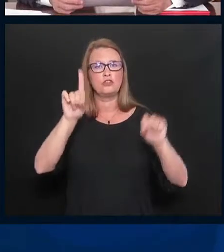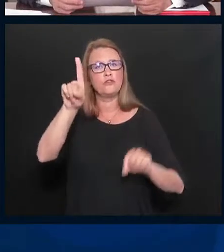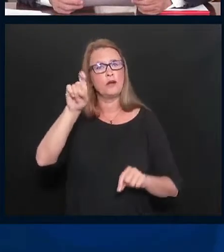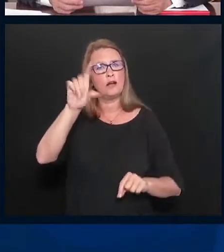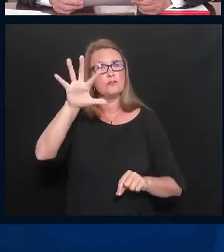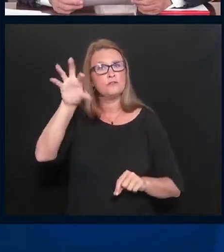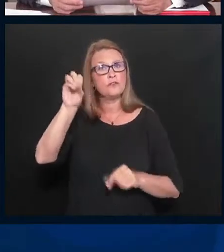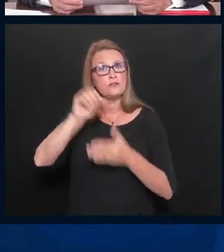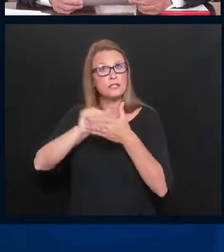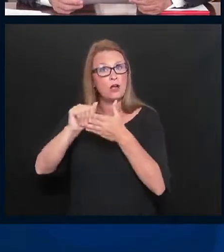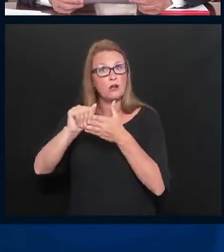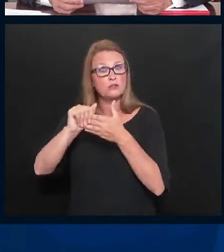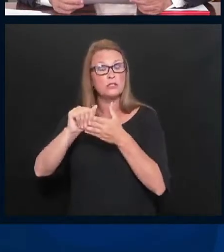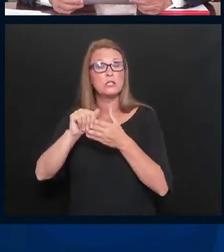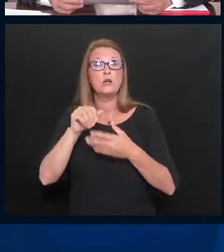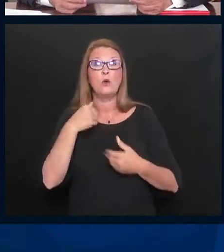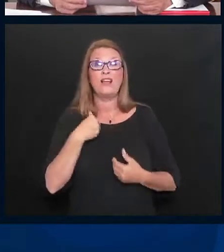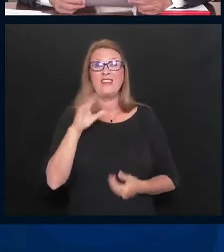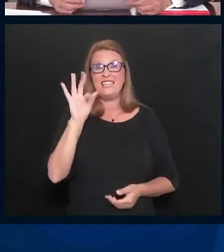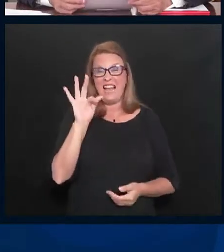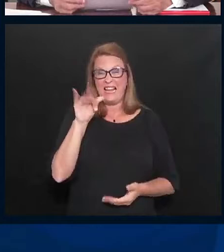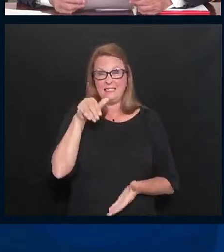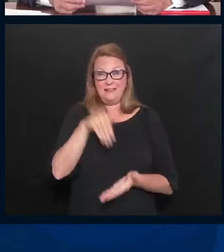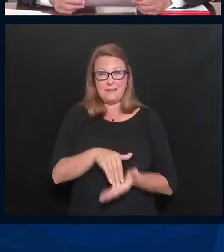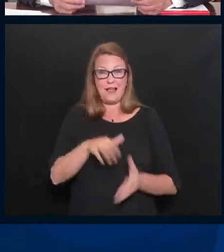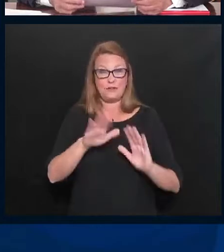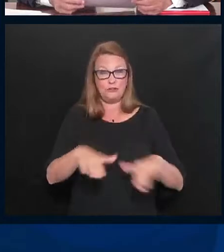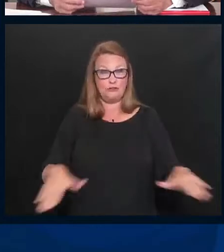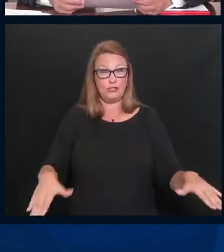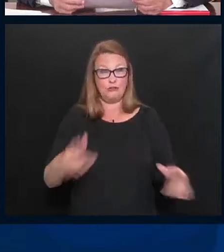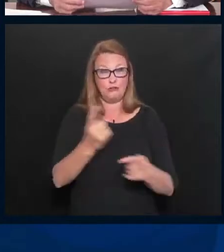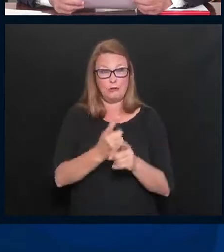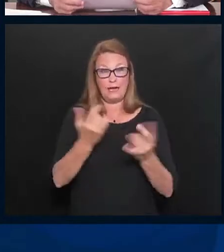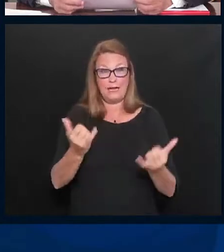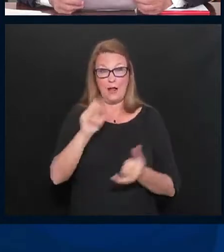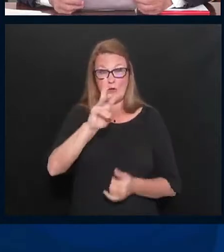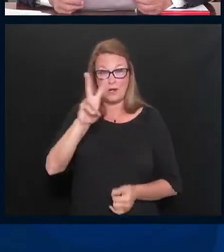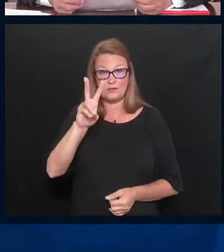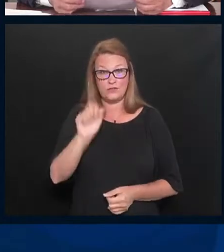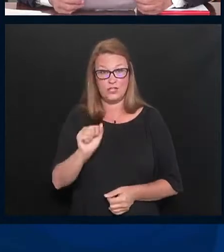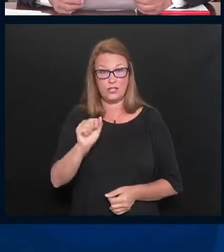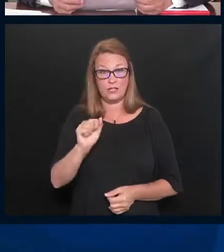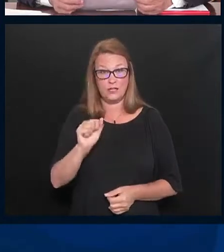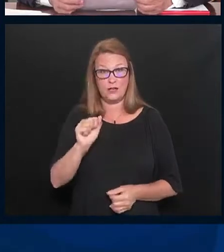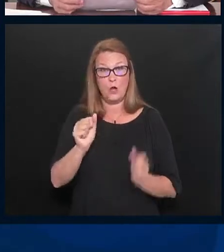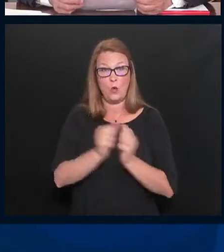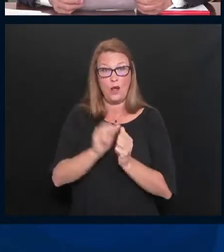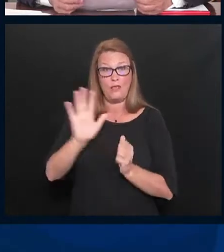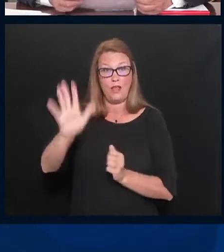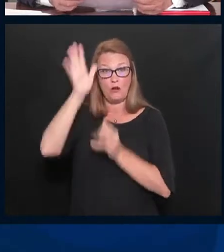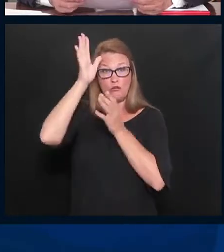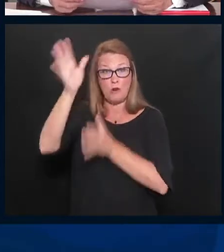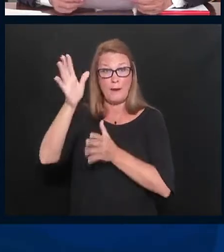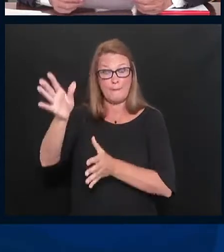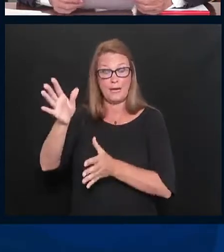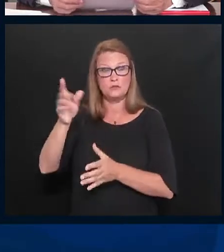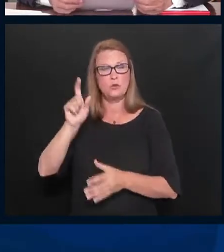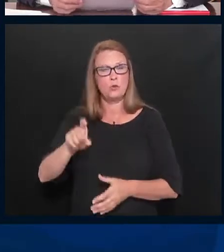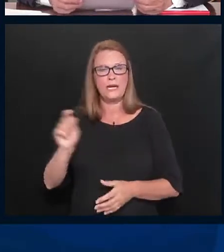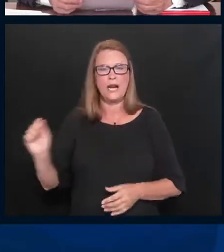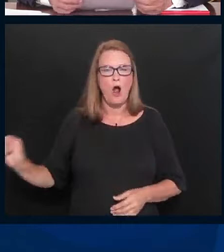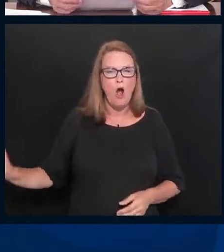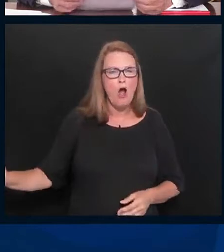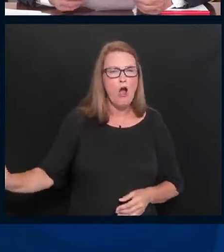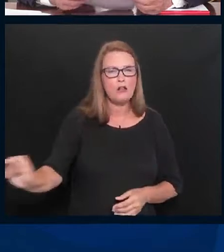$150. You got 19,000 kids with you right now. We need every one of those 19,000 vaccinated. It